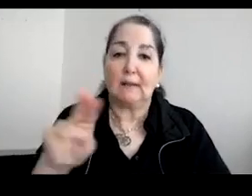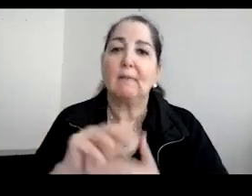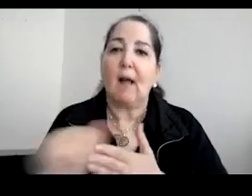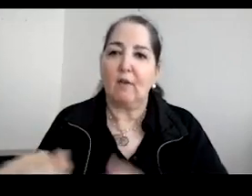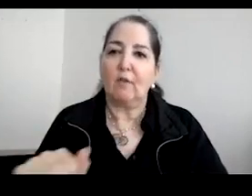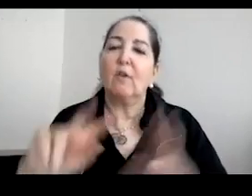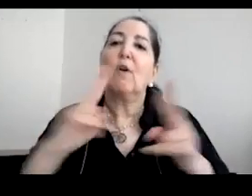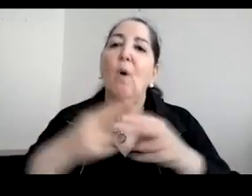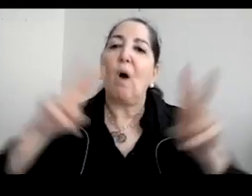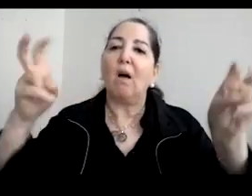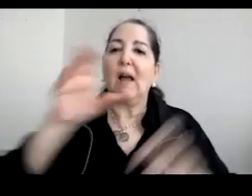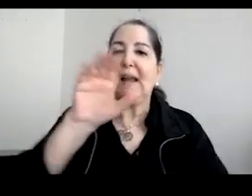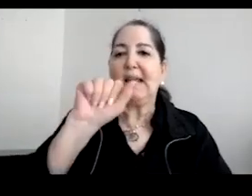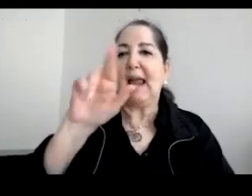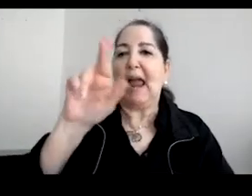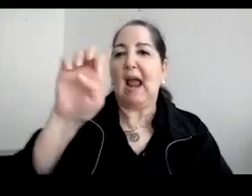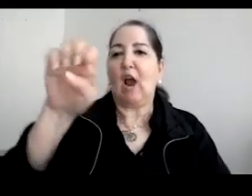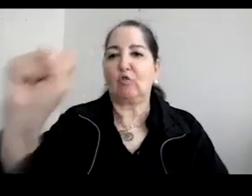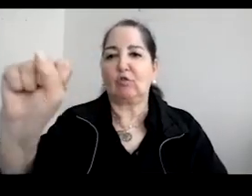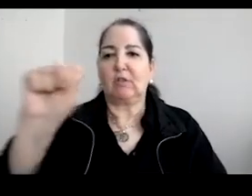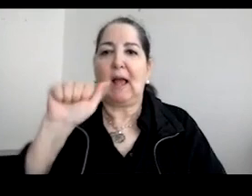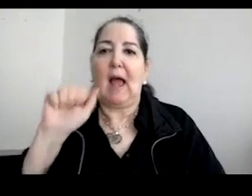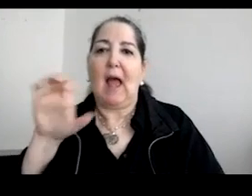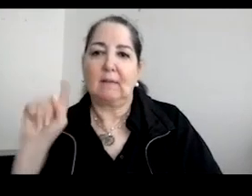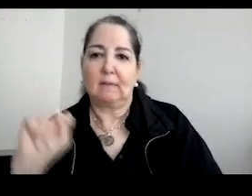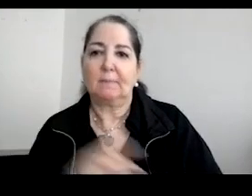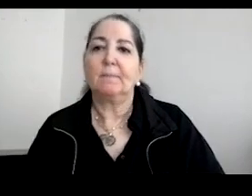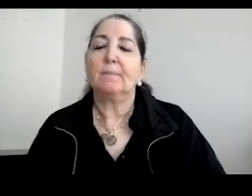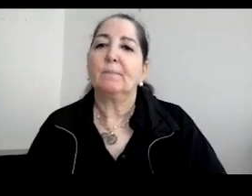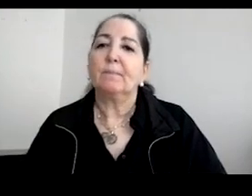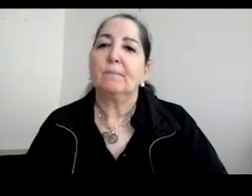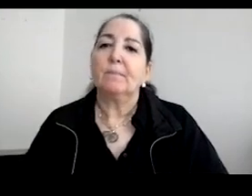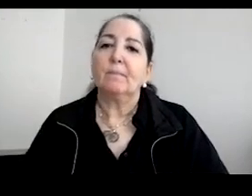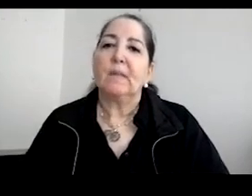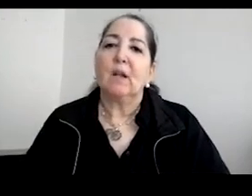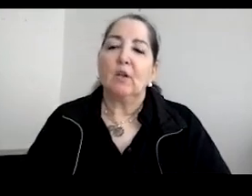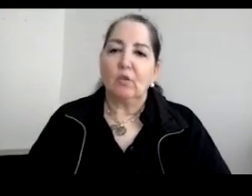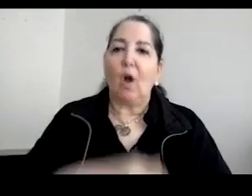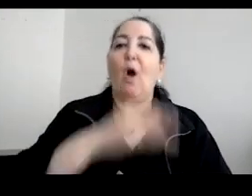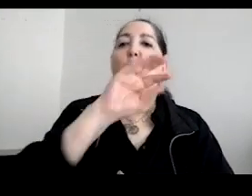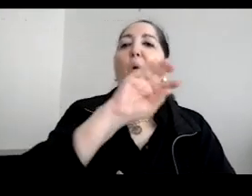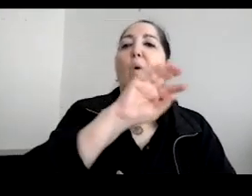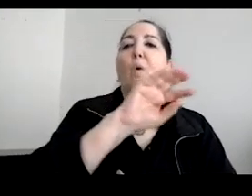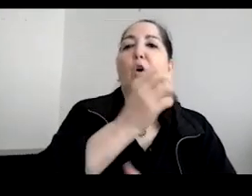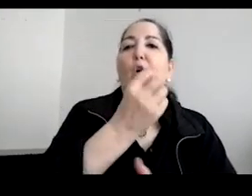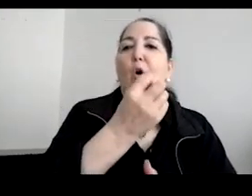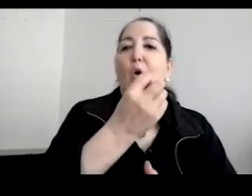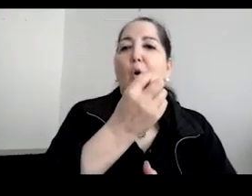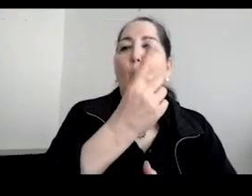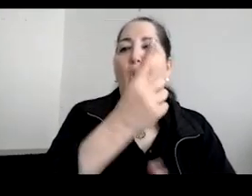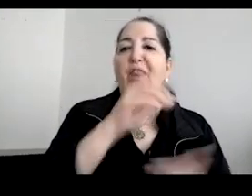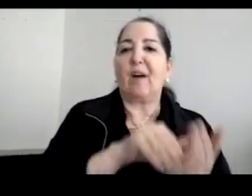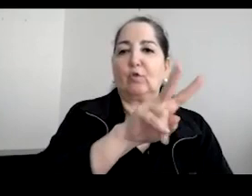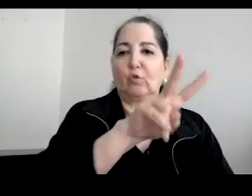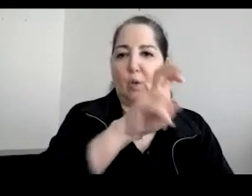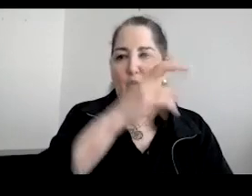about $1,000 per adult and another $500 per child for people with incomes below $75,000 or $150,000 per